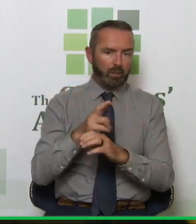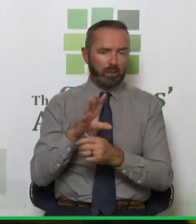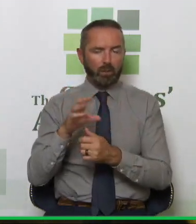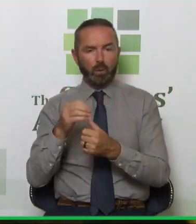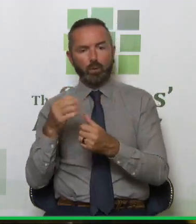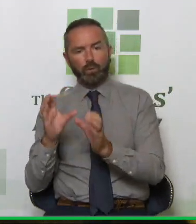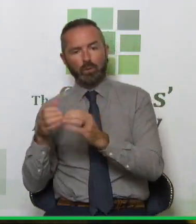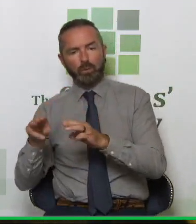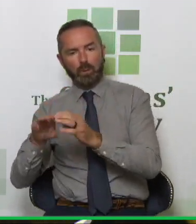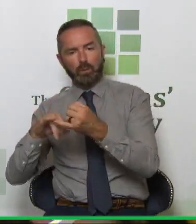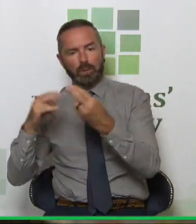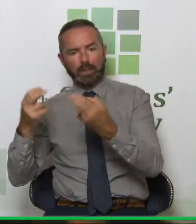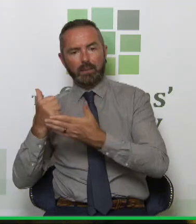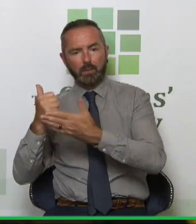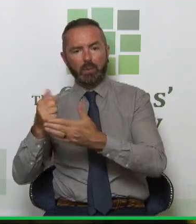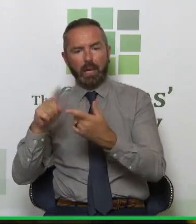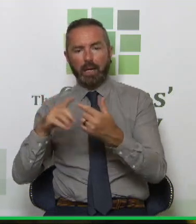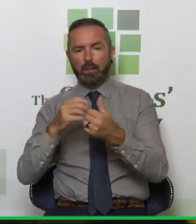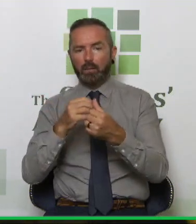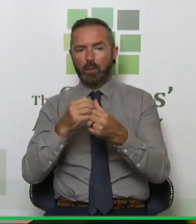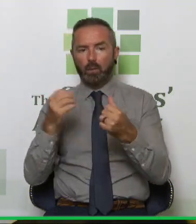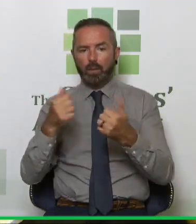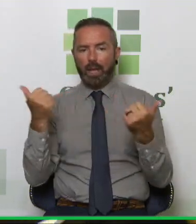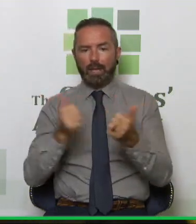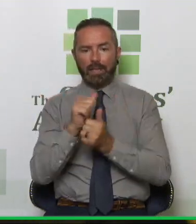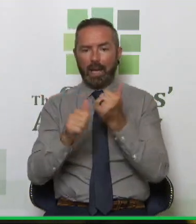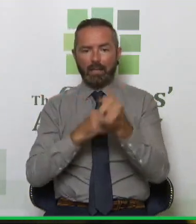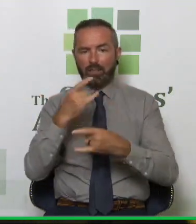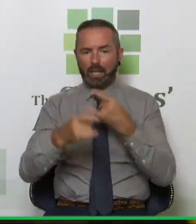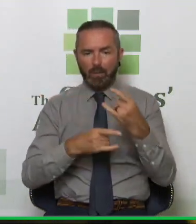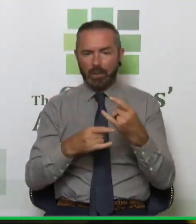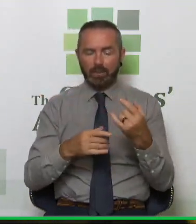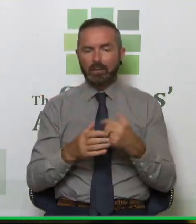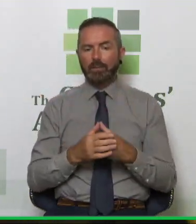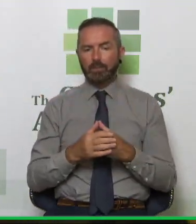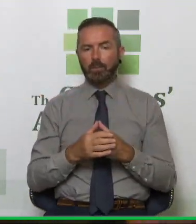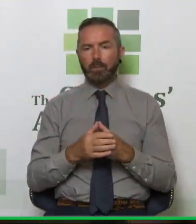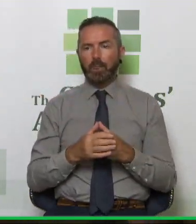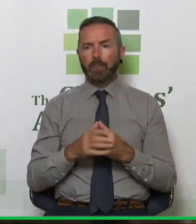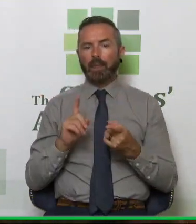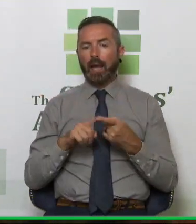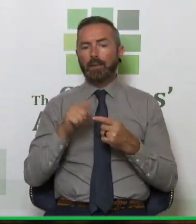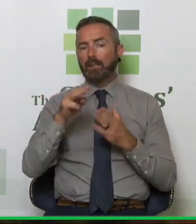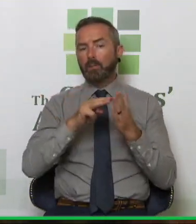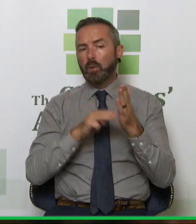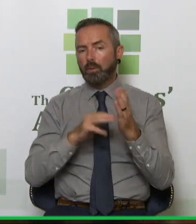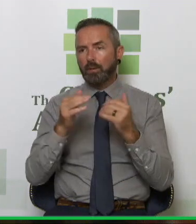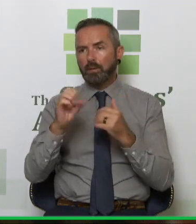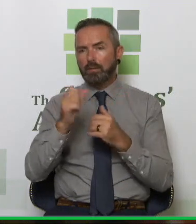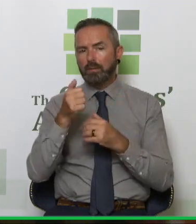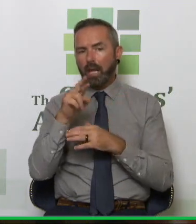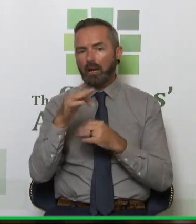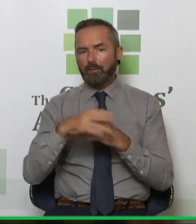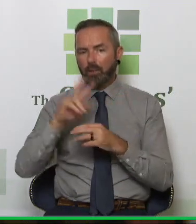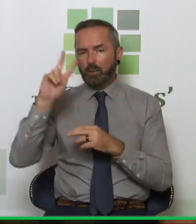and what are there any actions being done, and is this programs for cell or dual diagonal